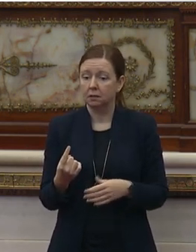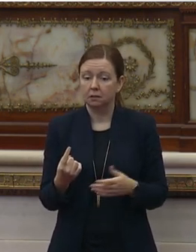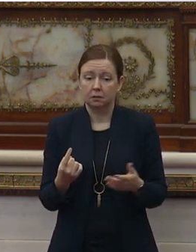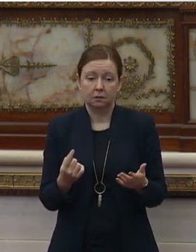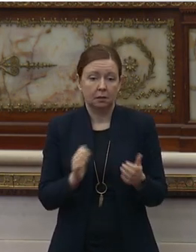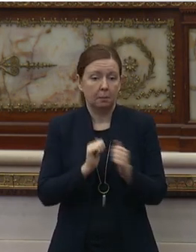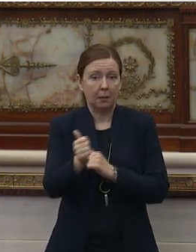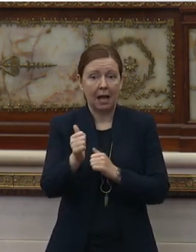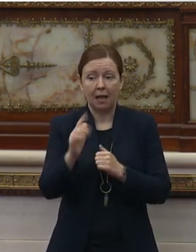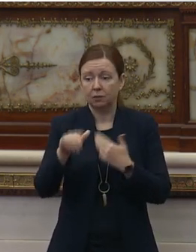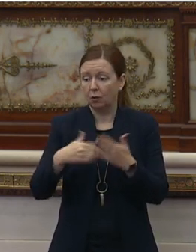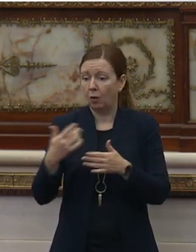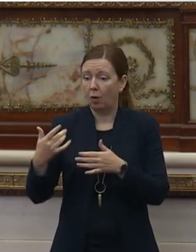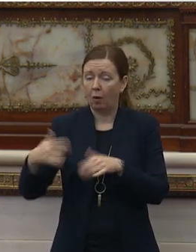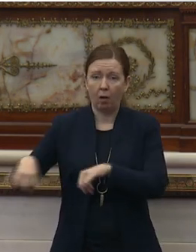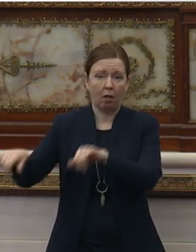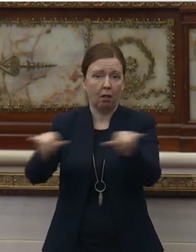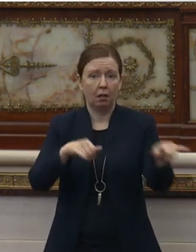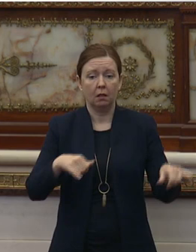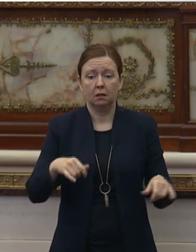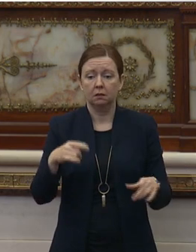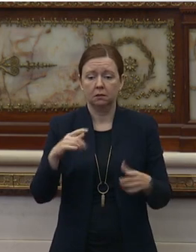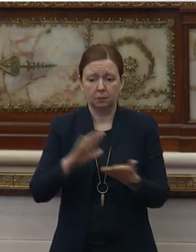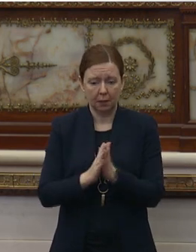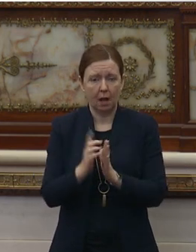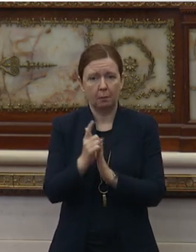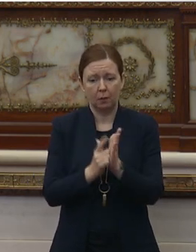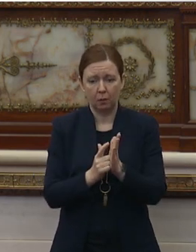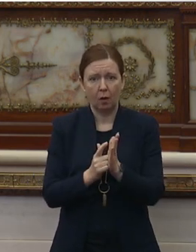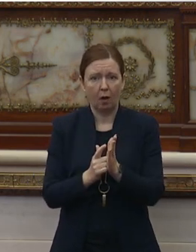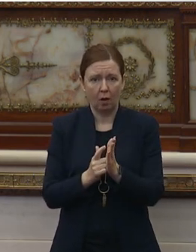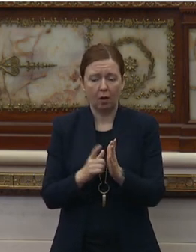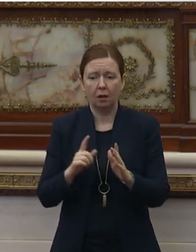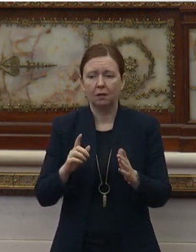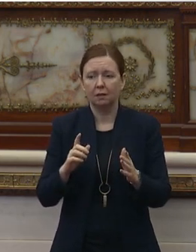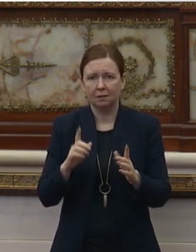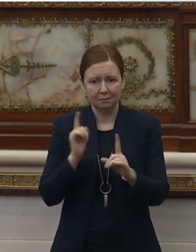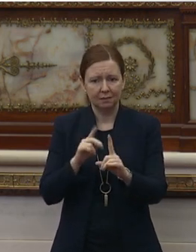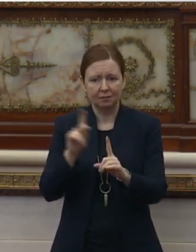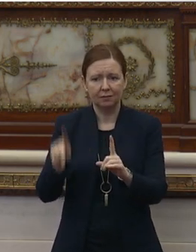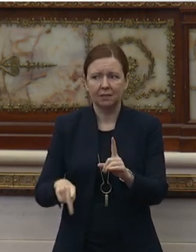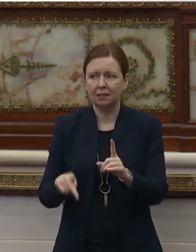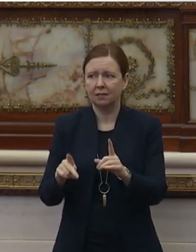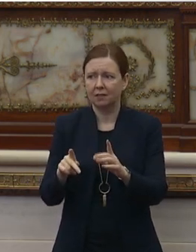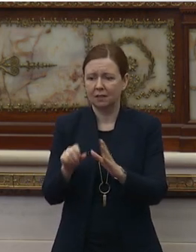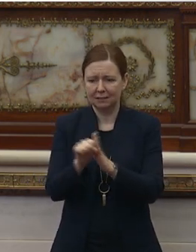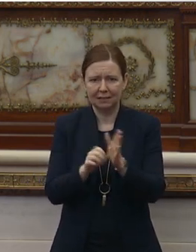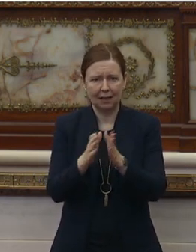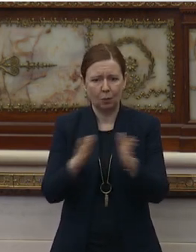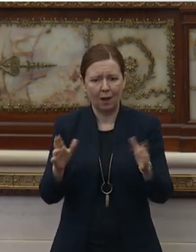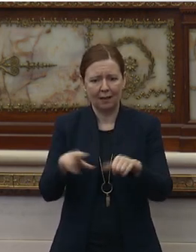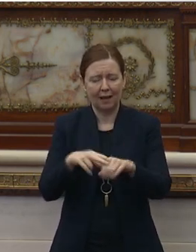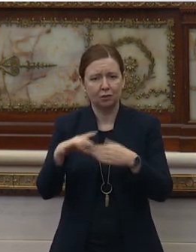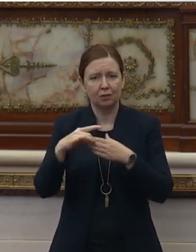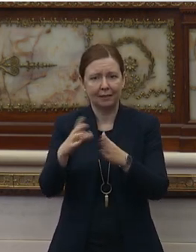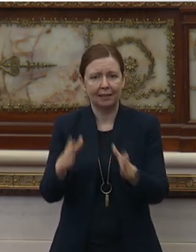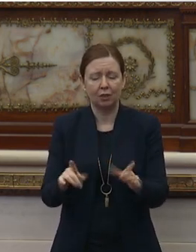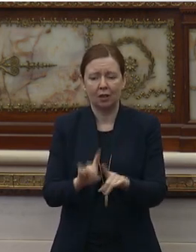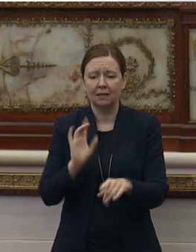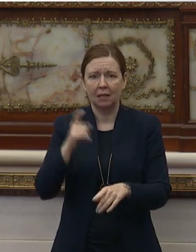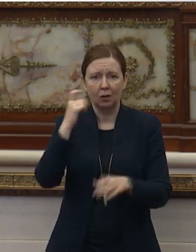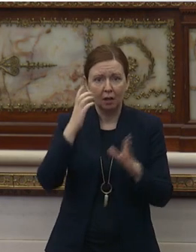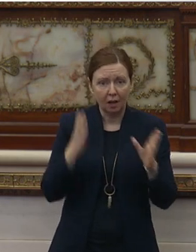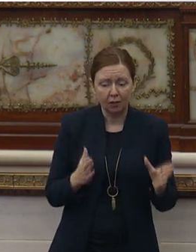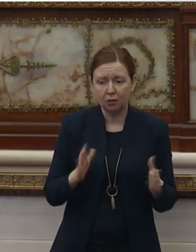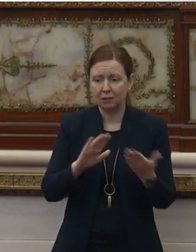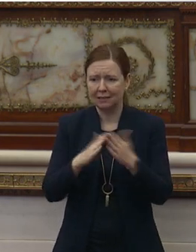passed unanimously by our body into local law. It put Philadelphia as a statewide and national leader as our governors and